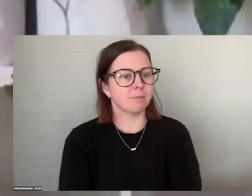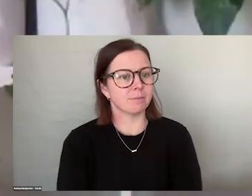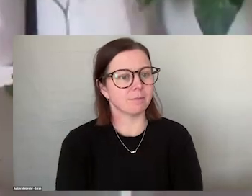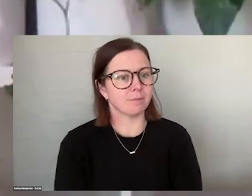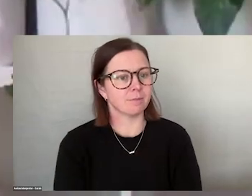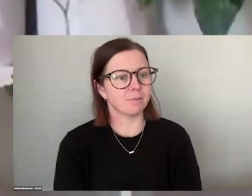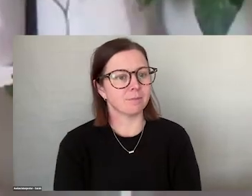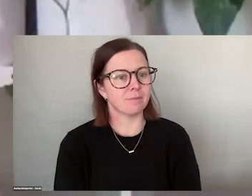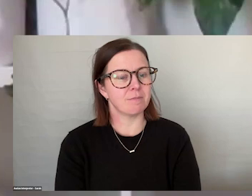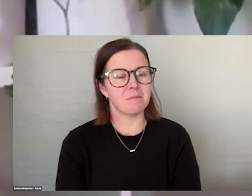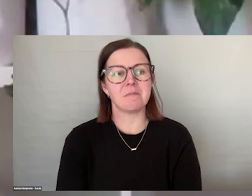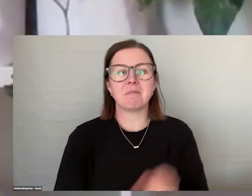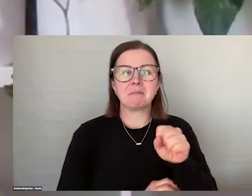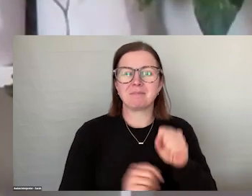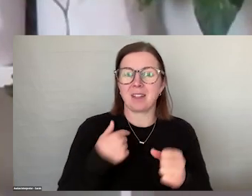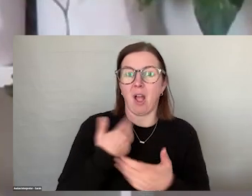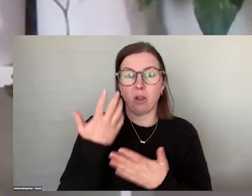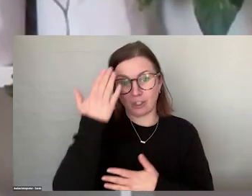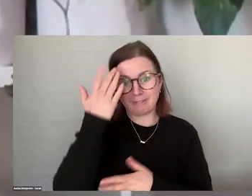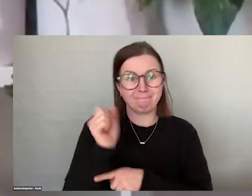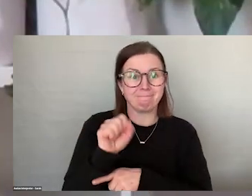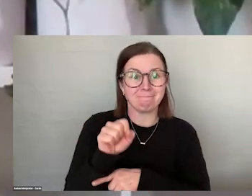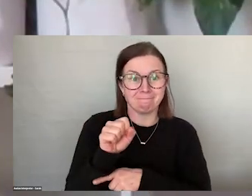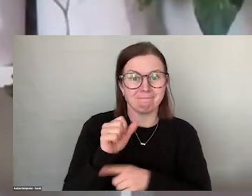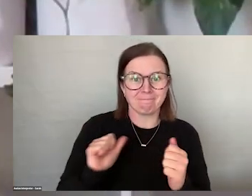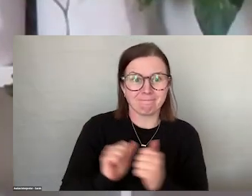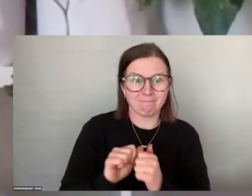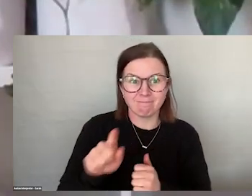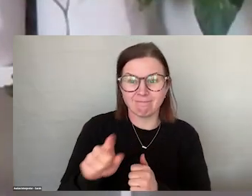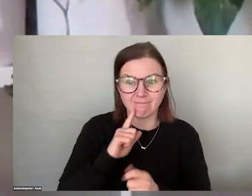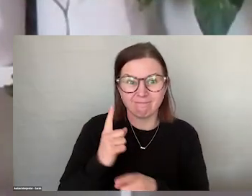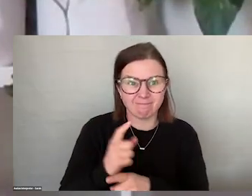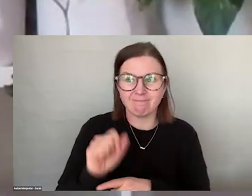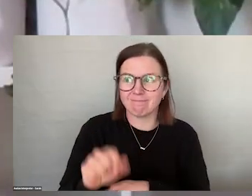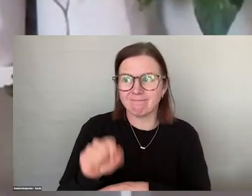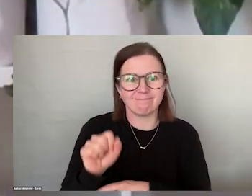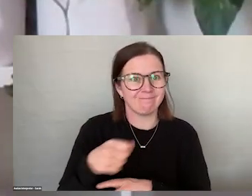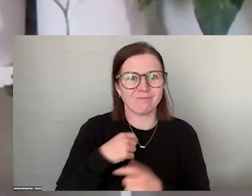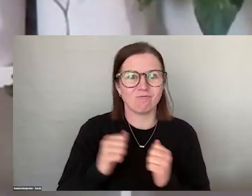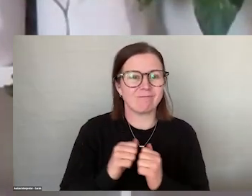Yeah, I was just nodding along because everything just resonates.